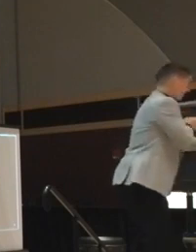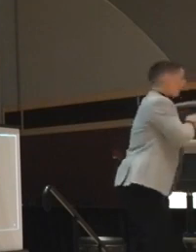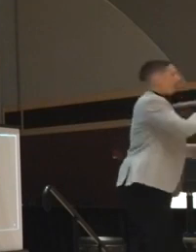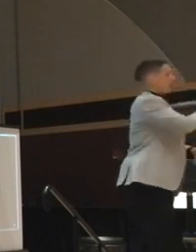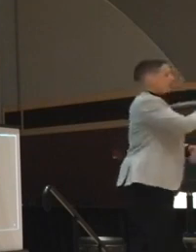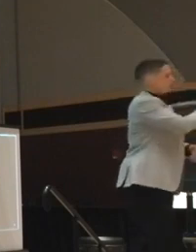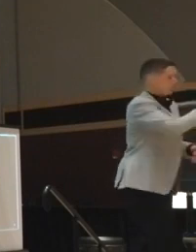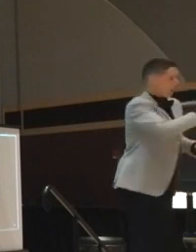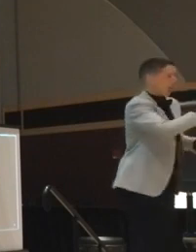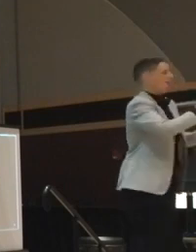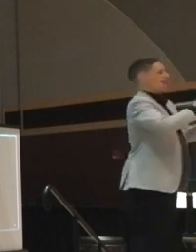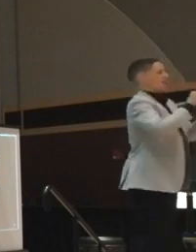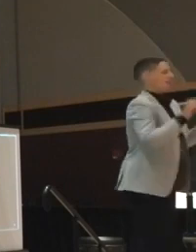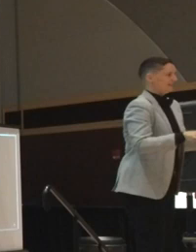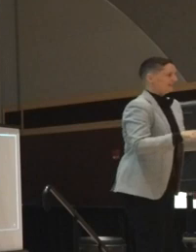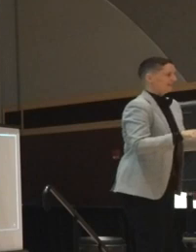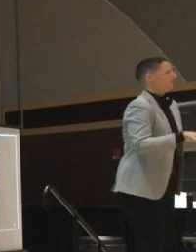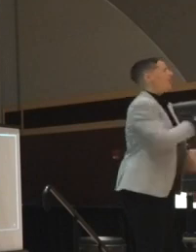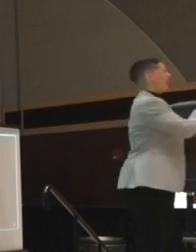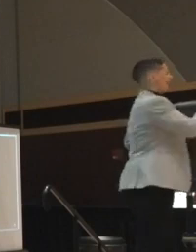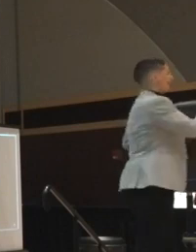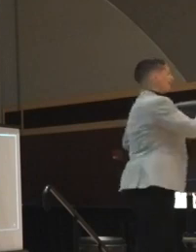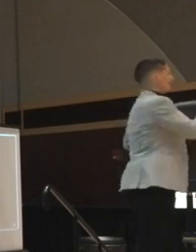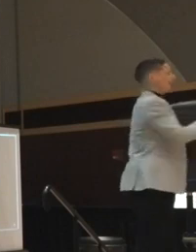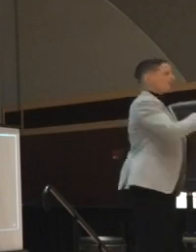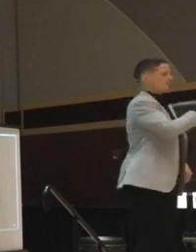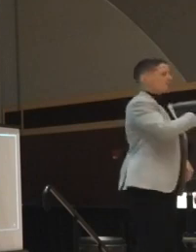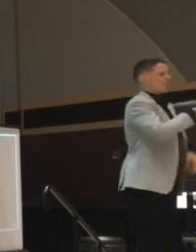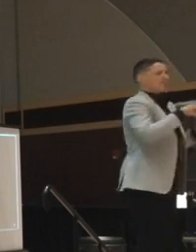plane needs a new name. Anti-stall system.